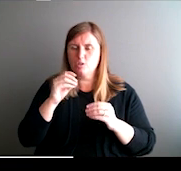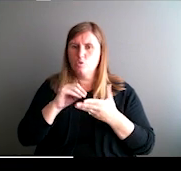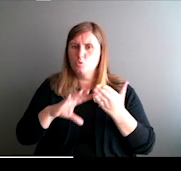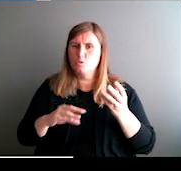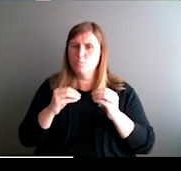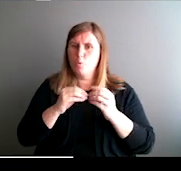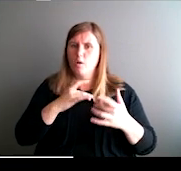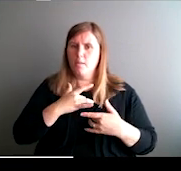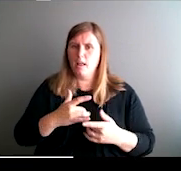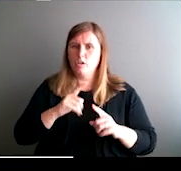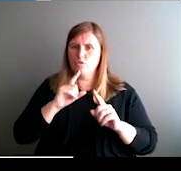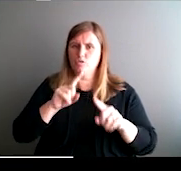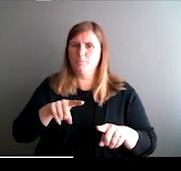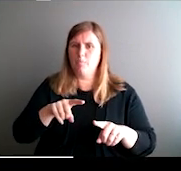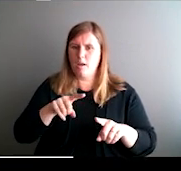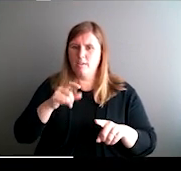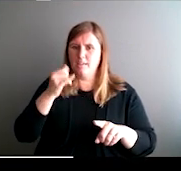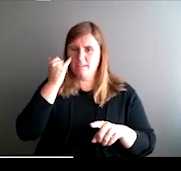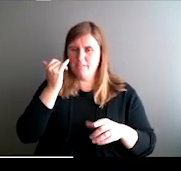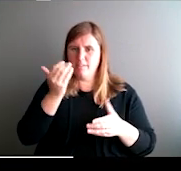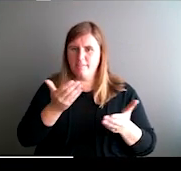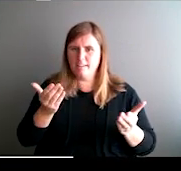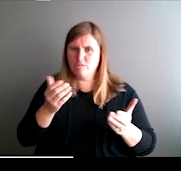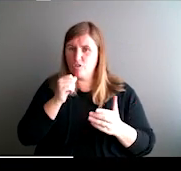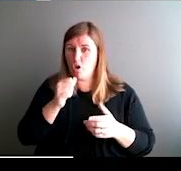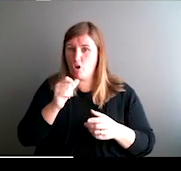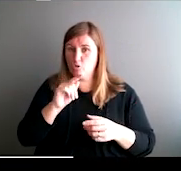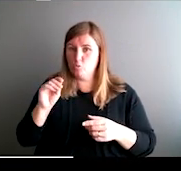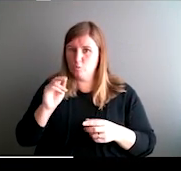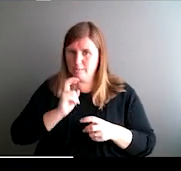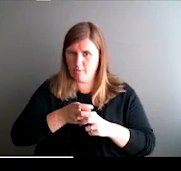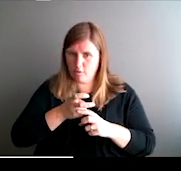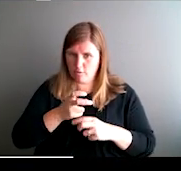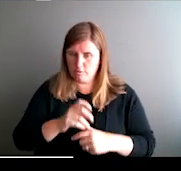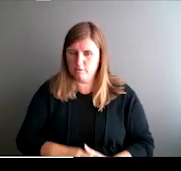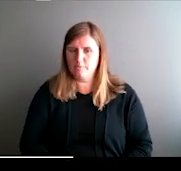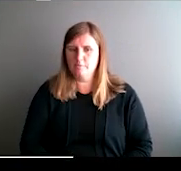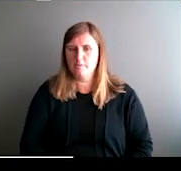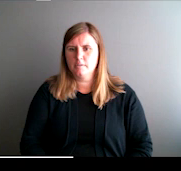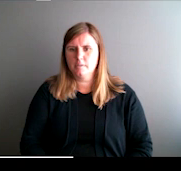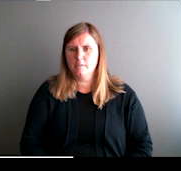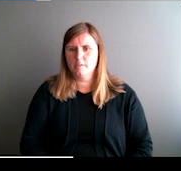to respond to you if at first things aren't too difficult.